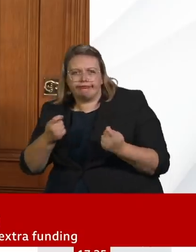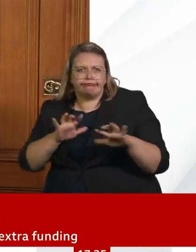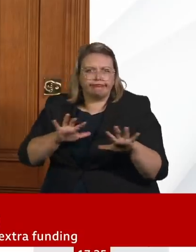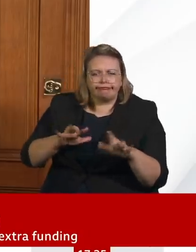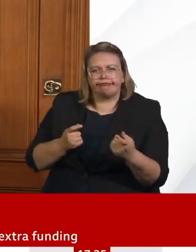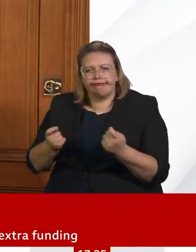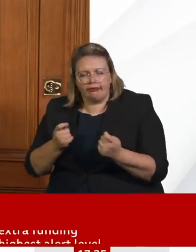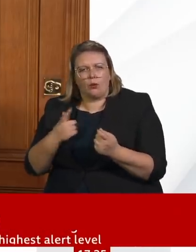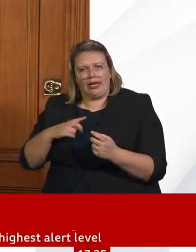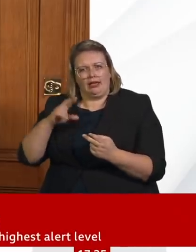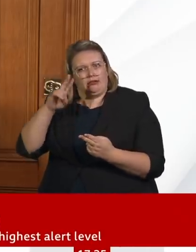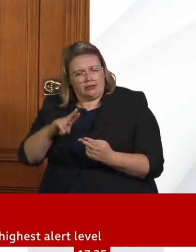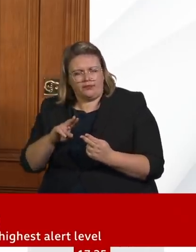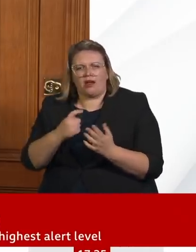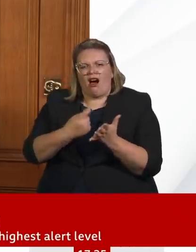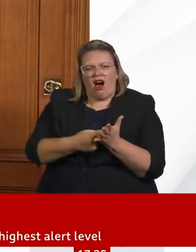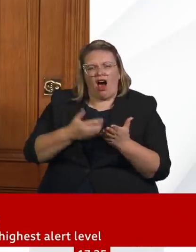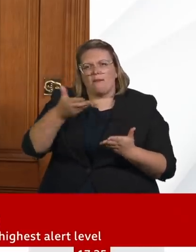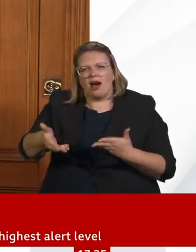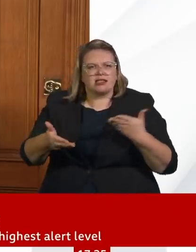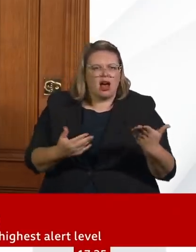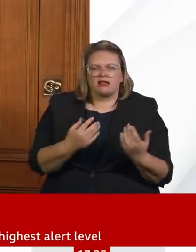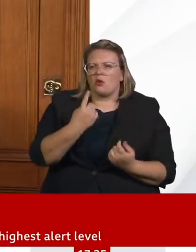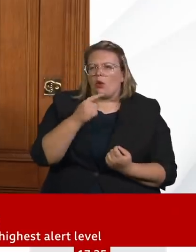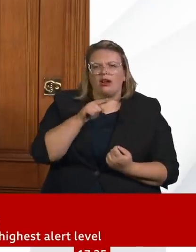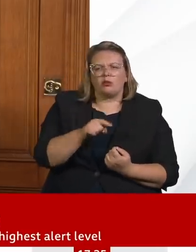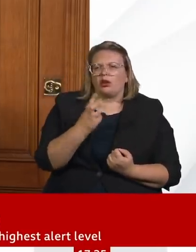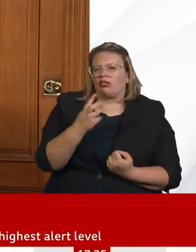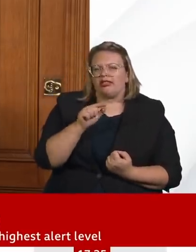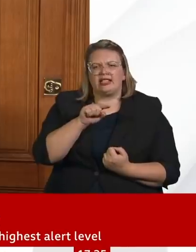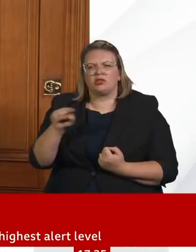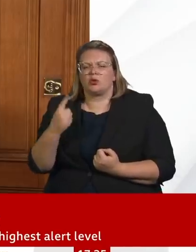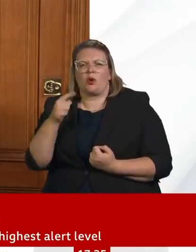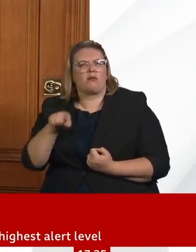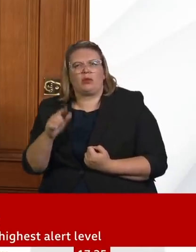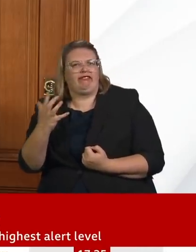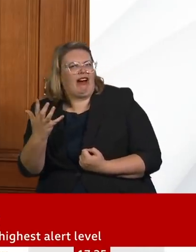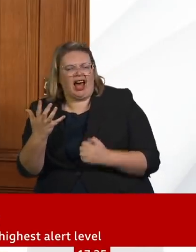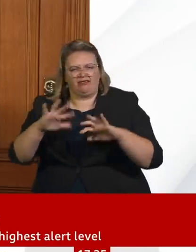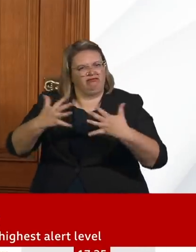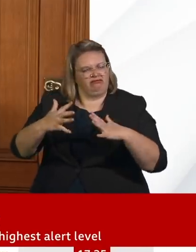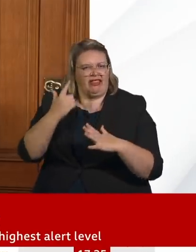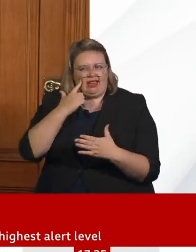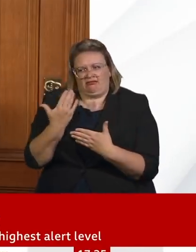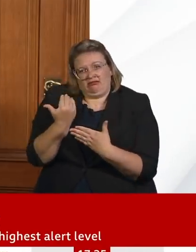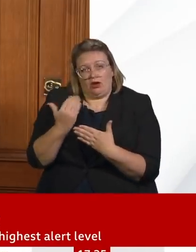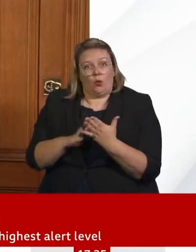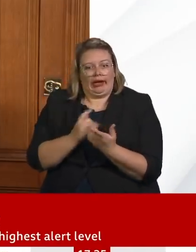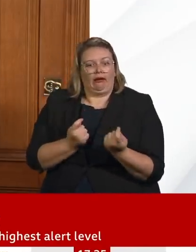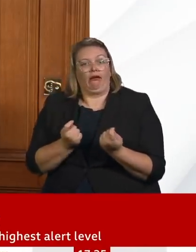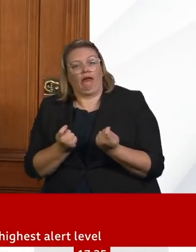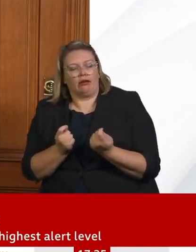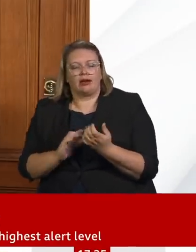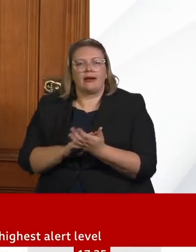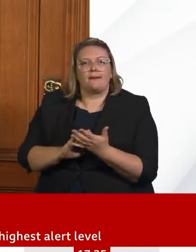is 1.3 to 1.5, according to the latest SPI-M estimates. So, we